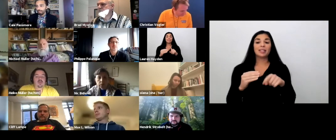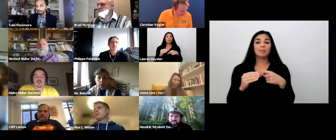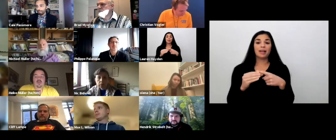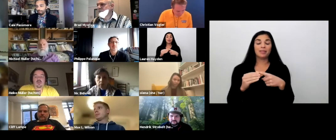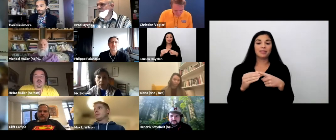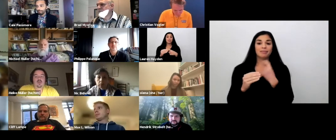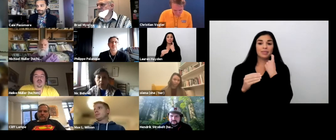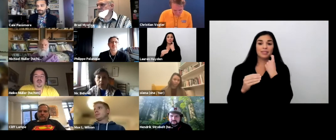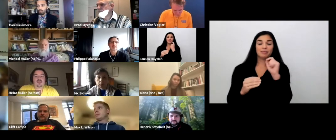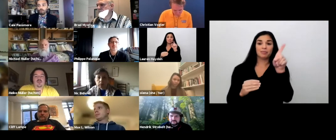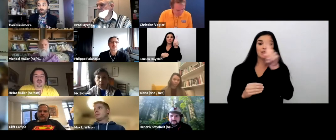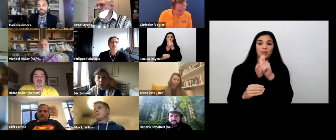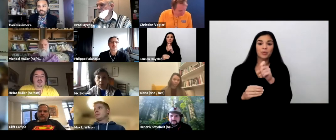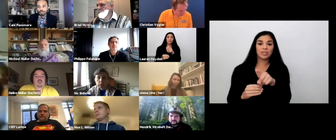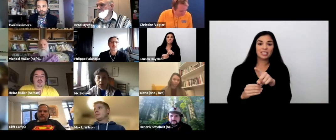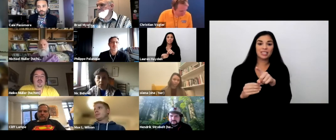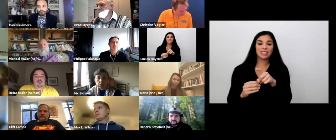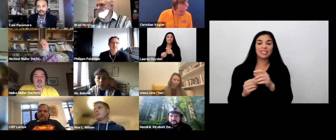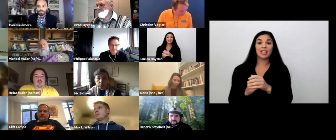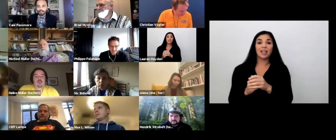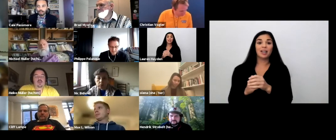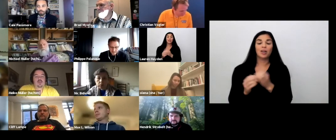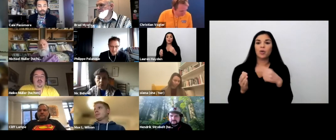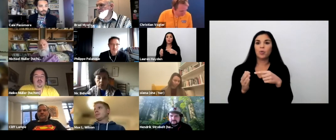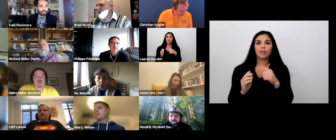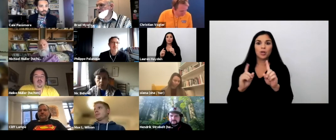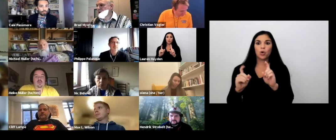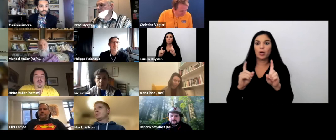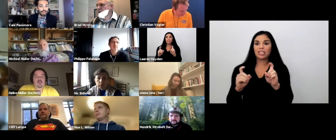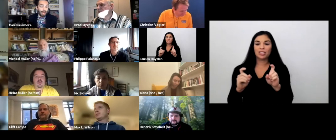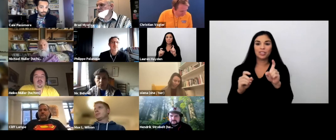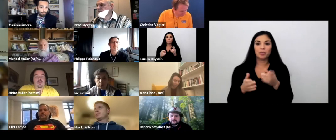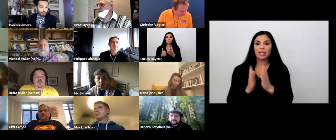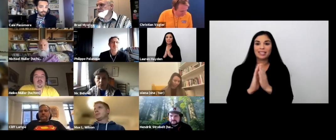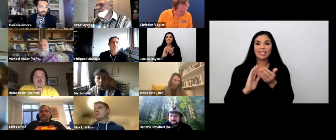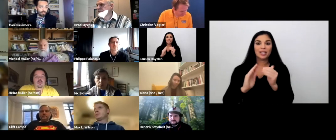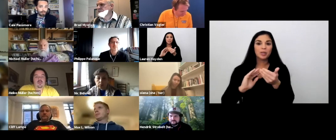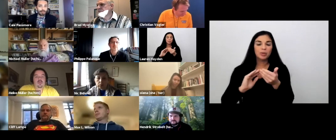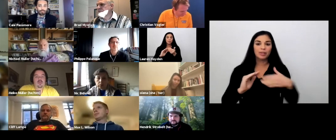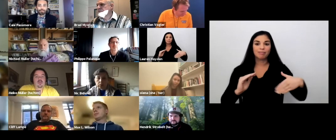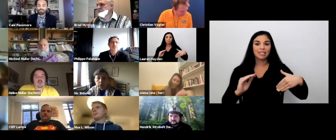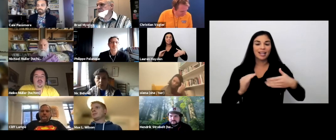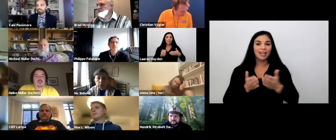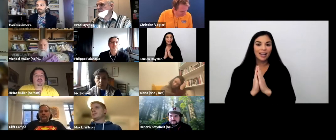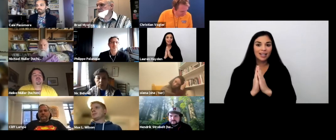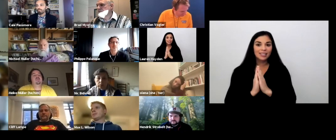know, what questions should we be asking our community that we haven't been?